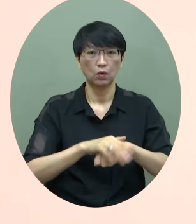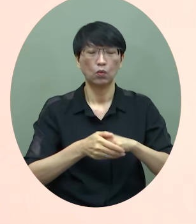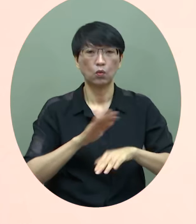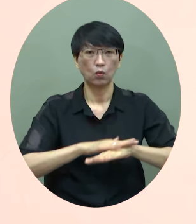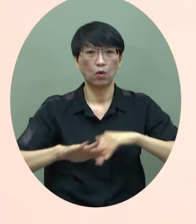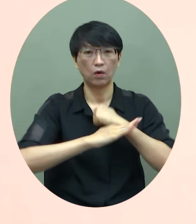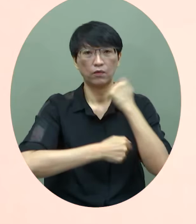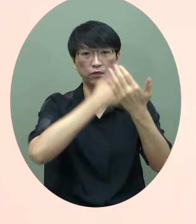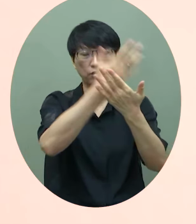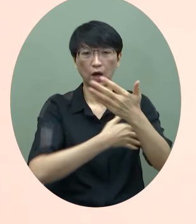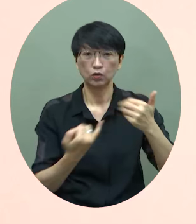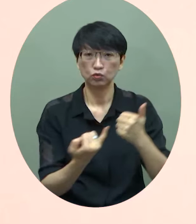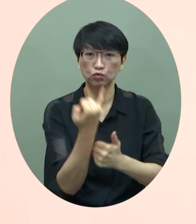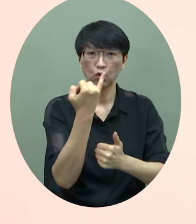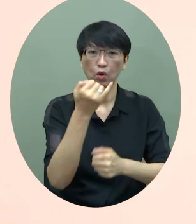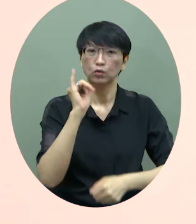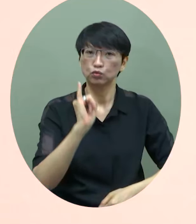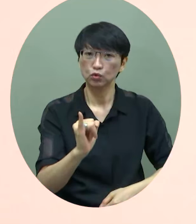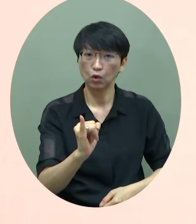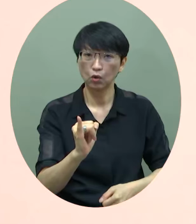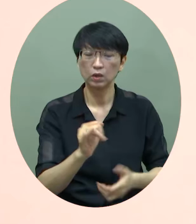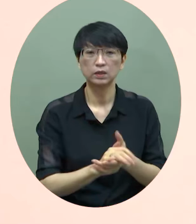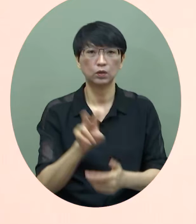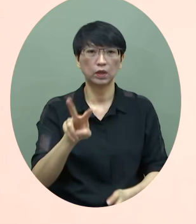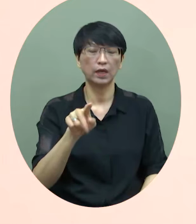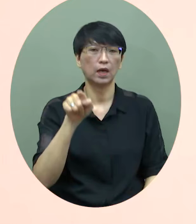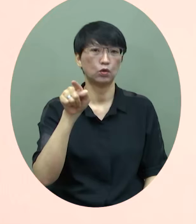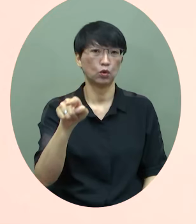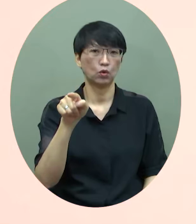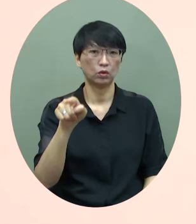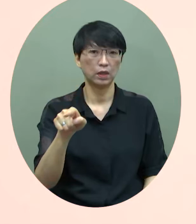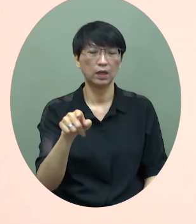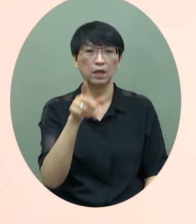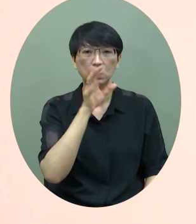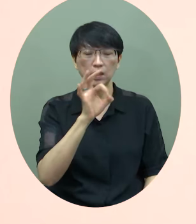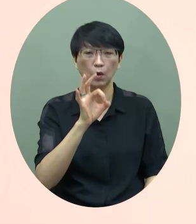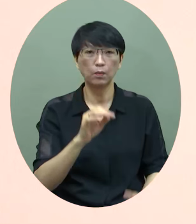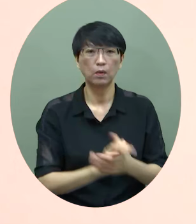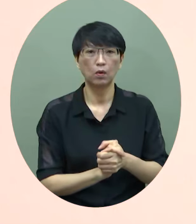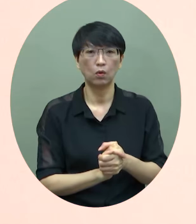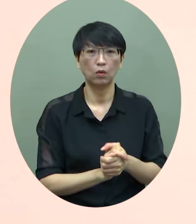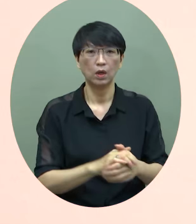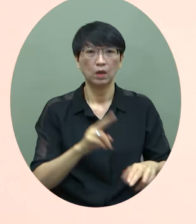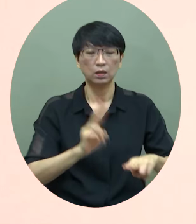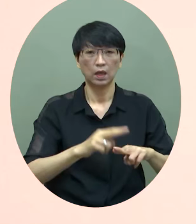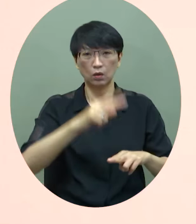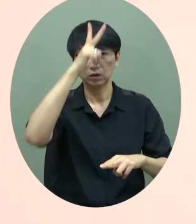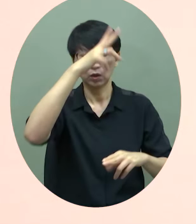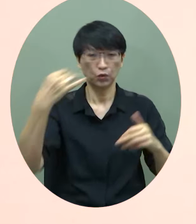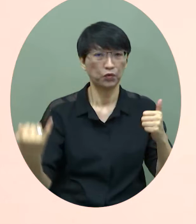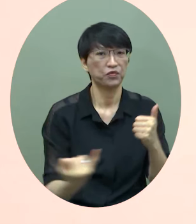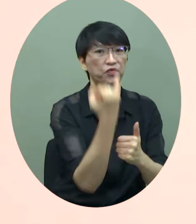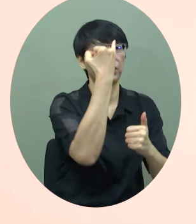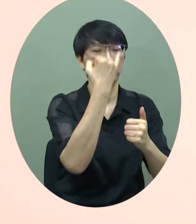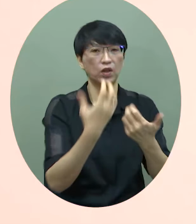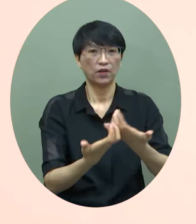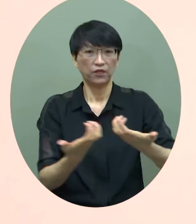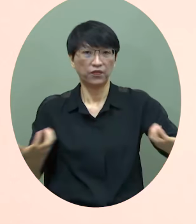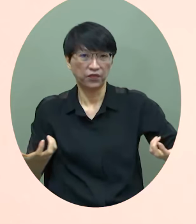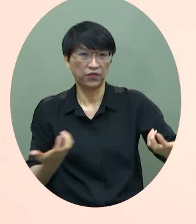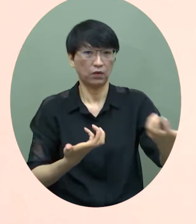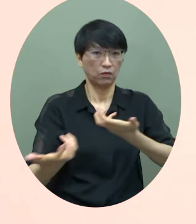involved in cessation, subversion of the central government, the Hong Kong ASL government, engaging in terrorist activities,